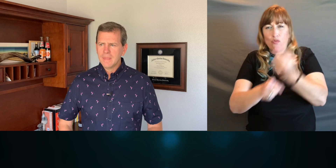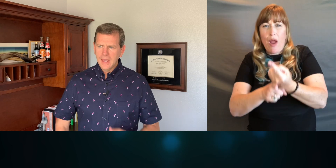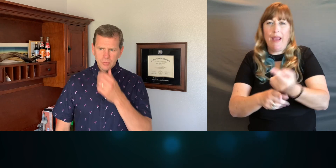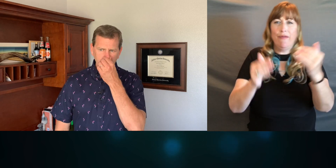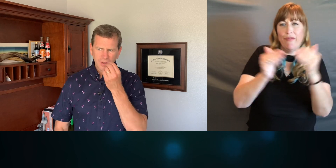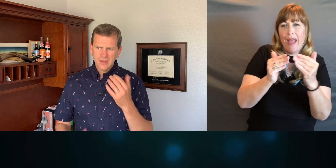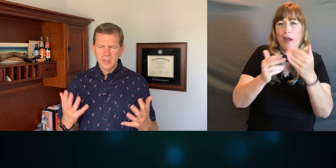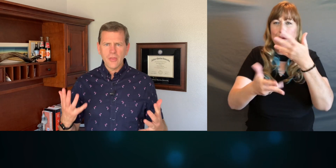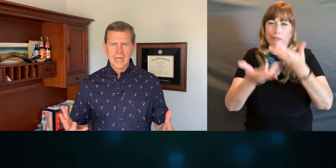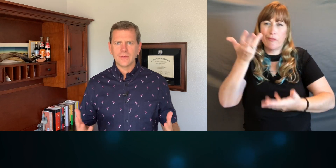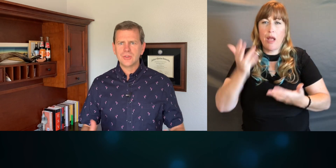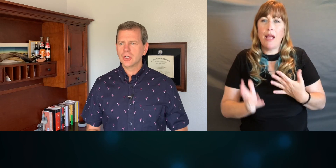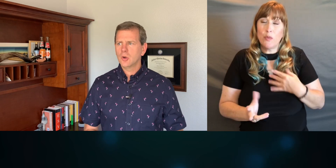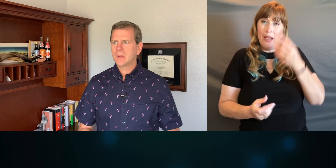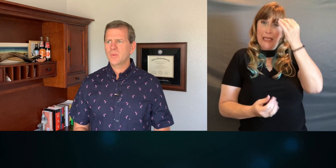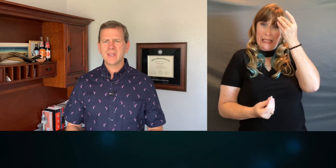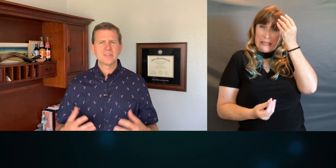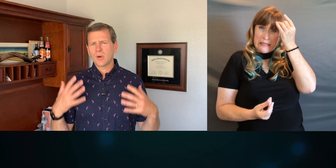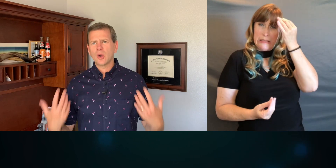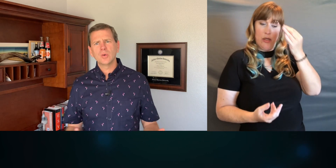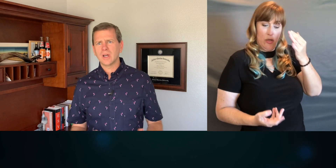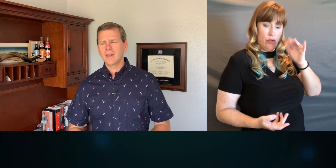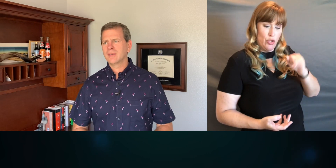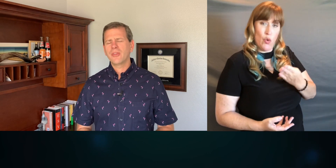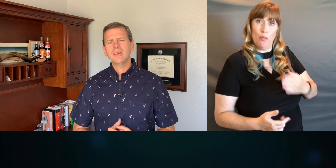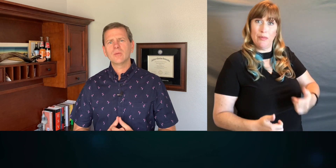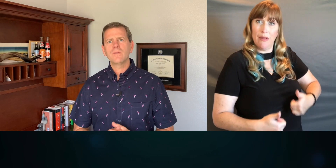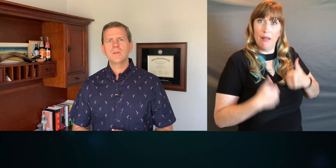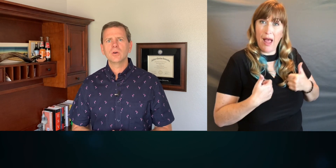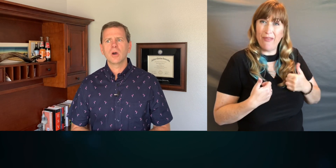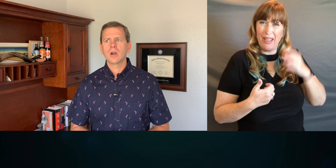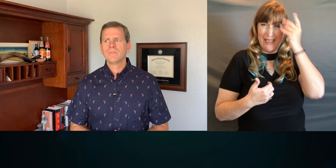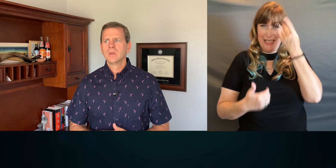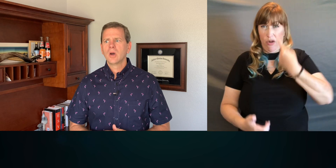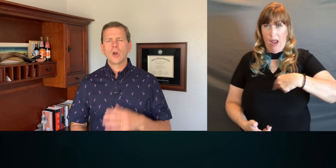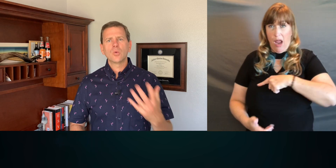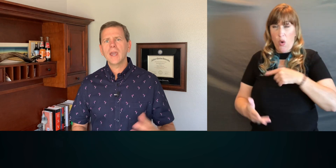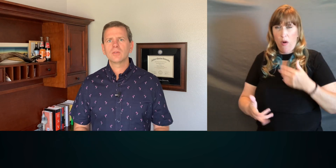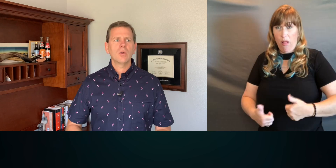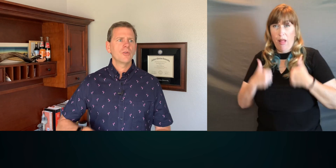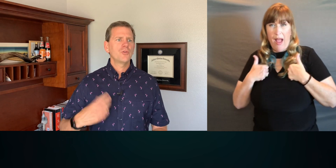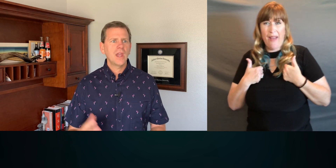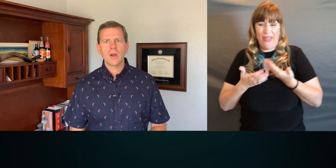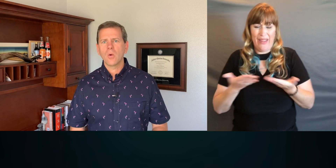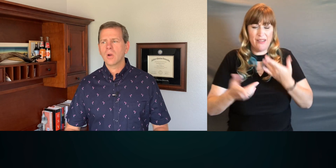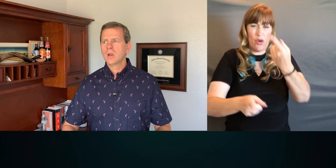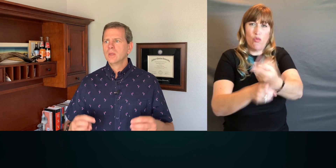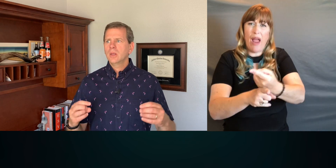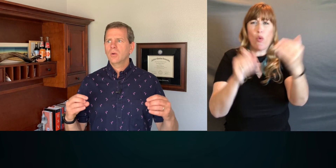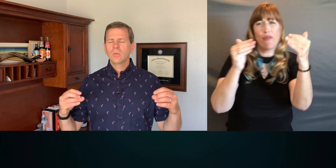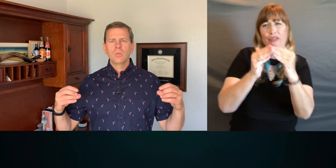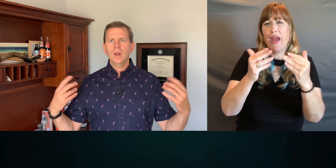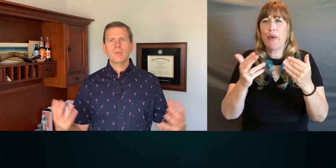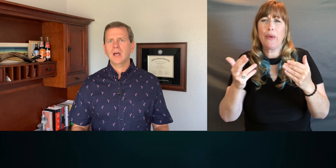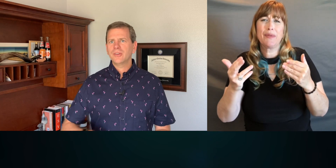And as we consider the life of Job, and even we consider our own lives and the things that we feel are right or fair, or, you